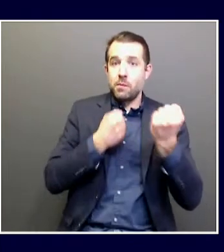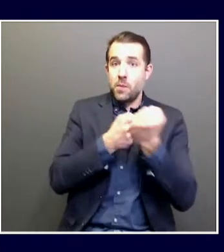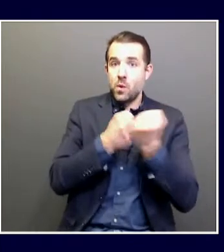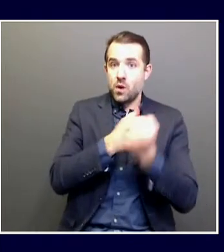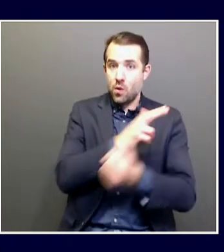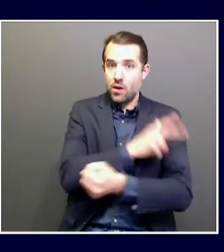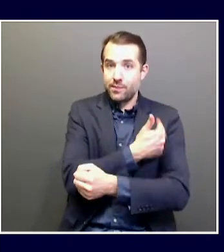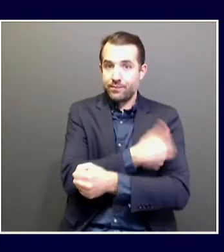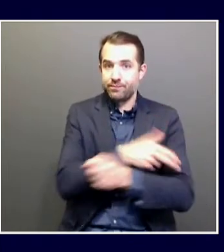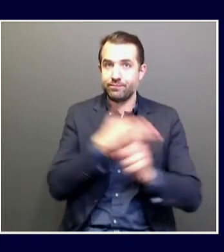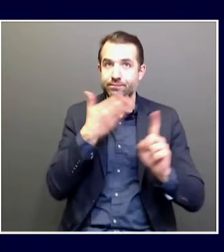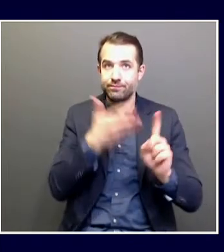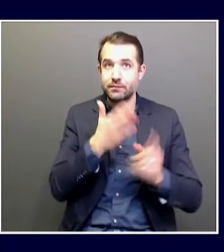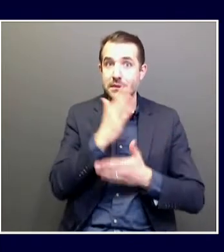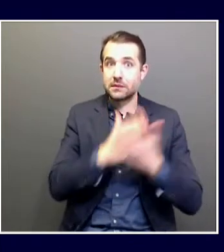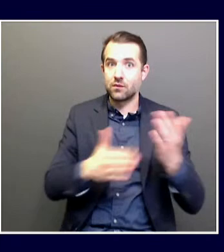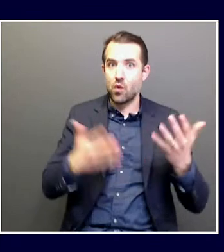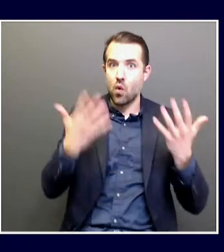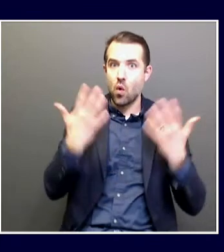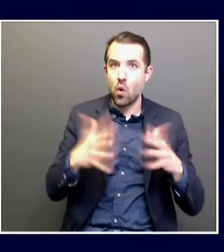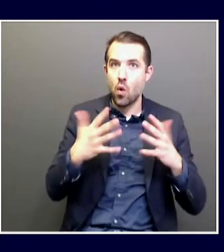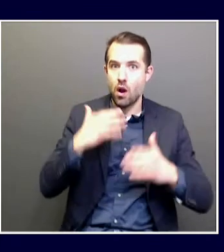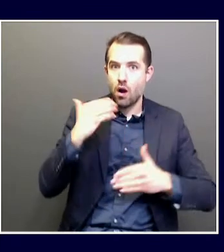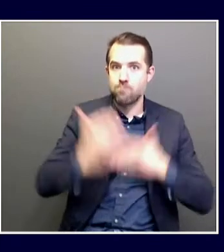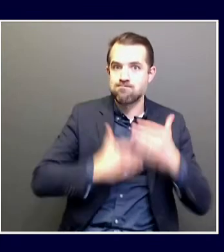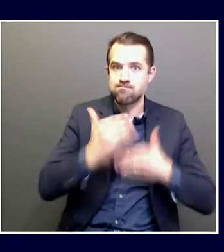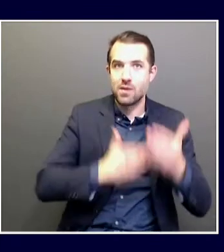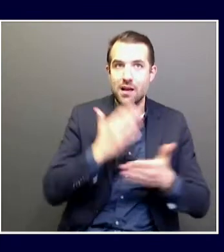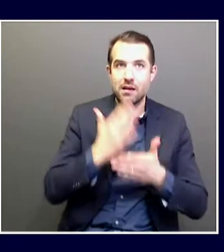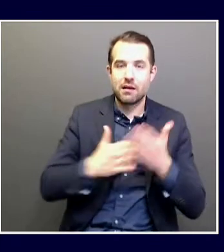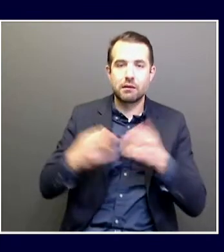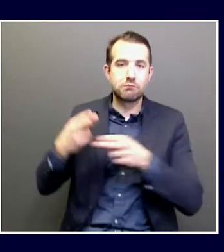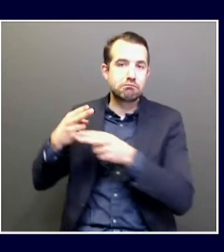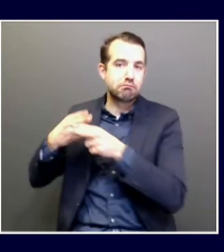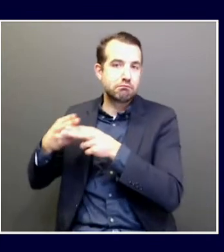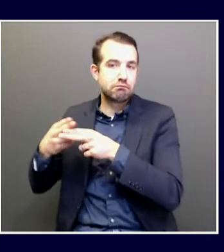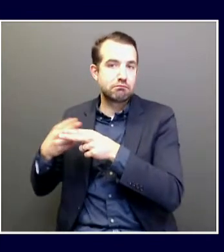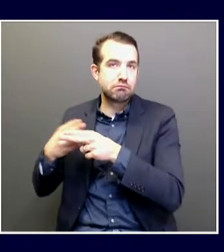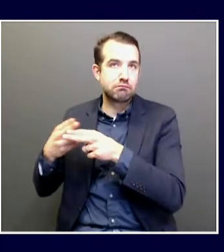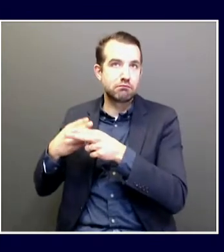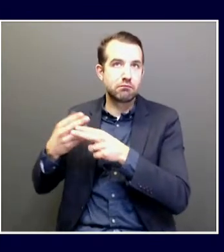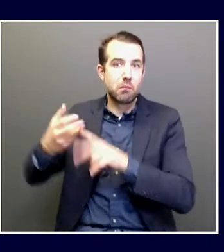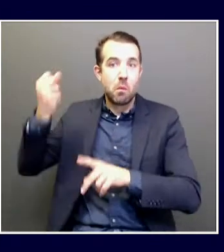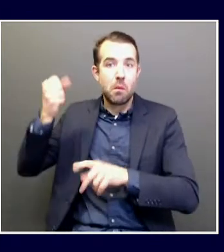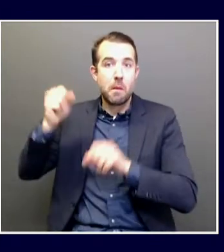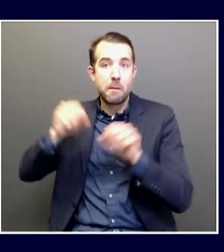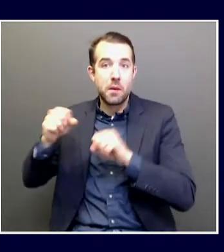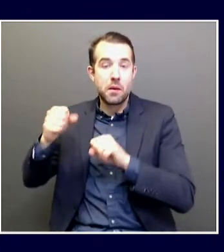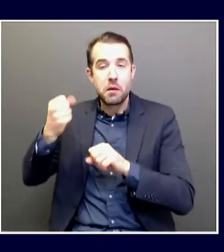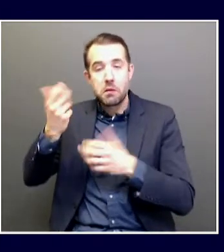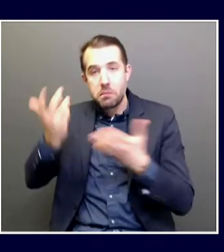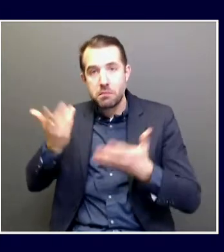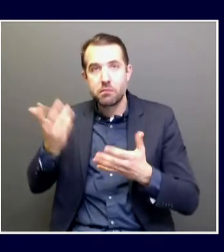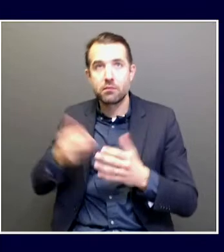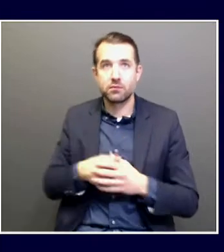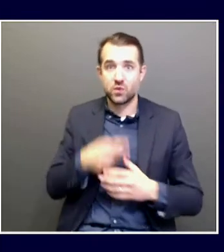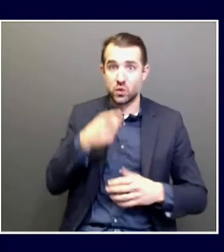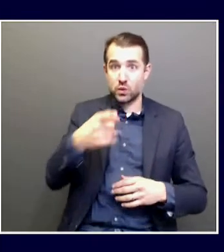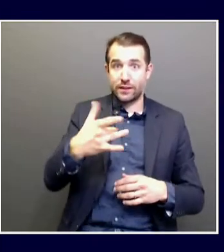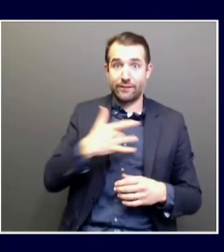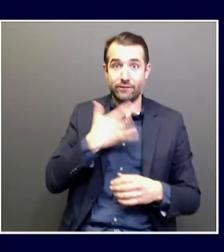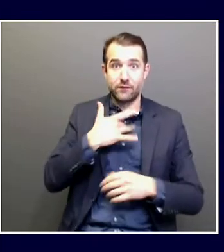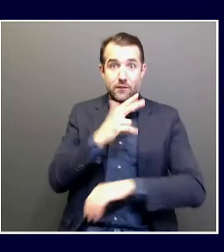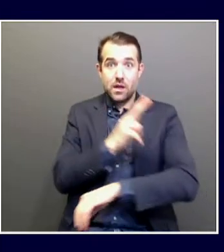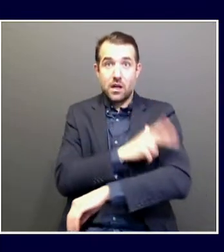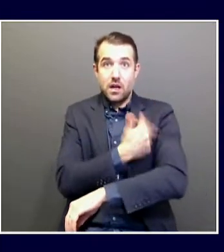pending. But what's your understanding of how the health system is doing? Has any pressure been alleviated at this point, or has it just been stabilized?